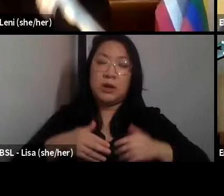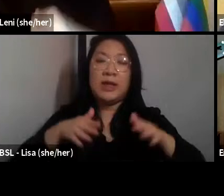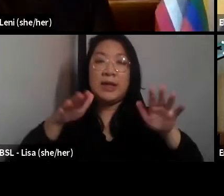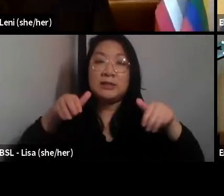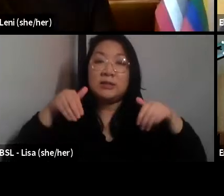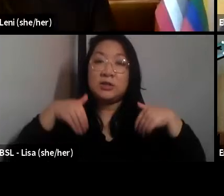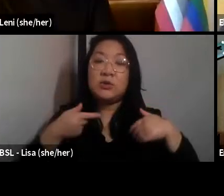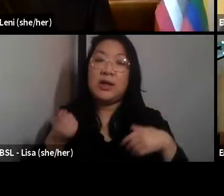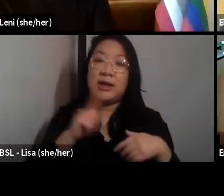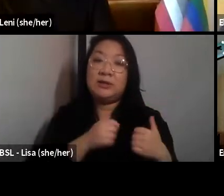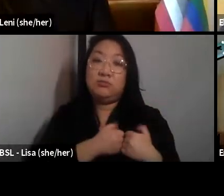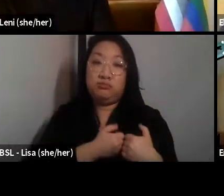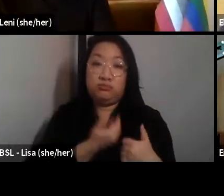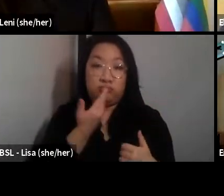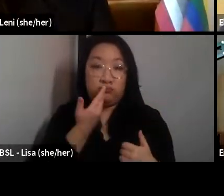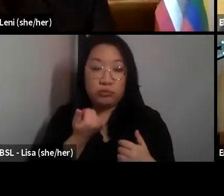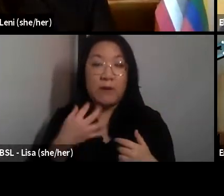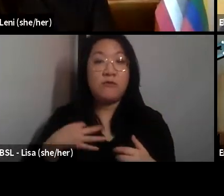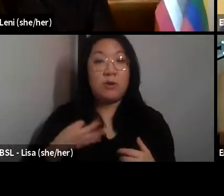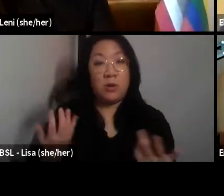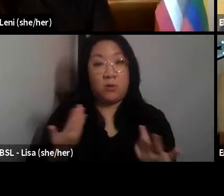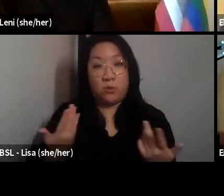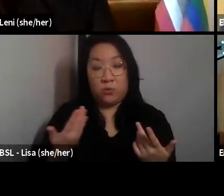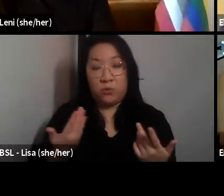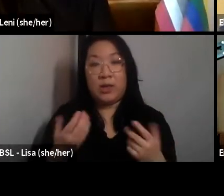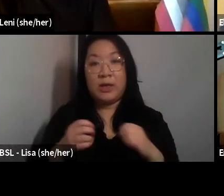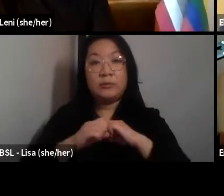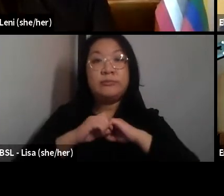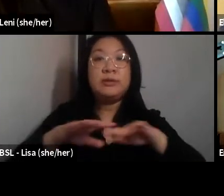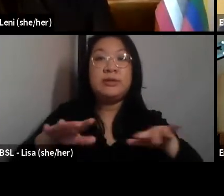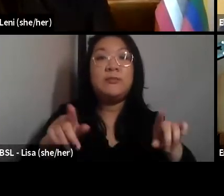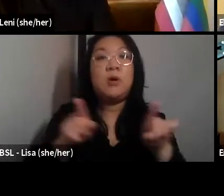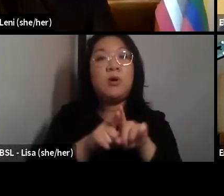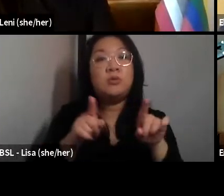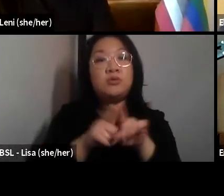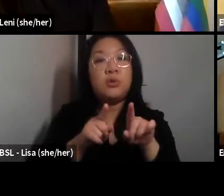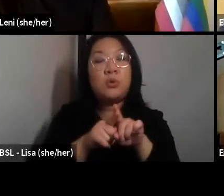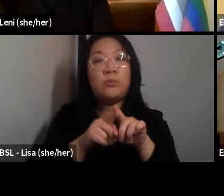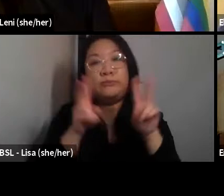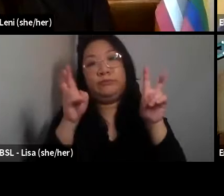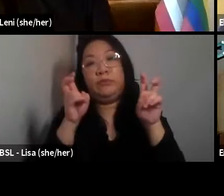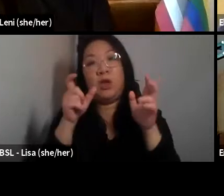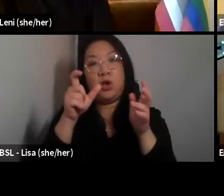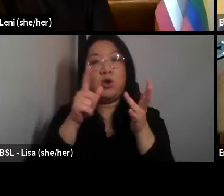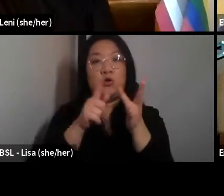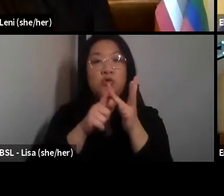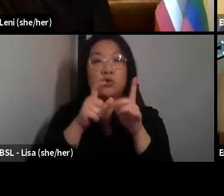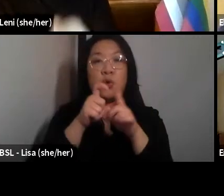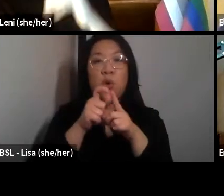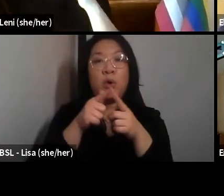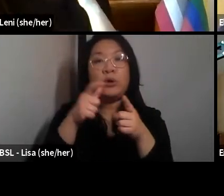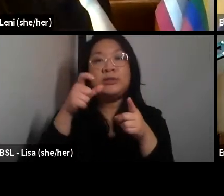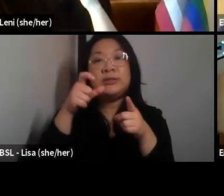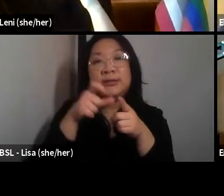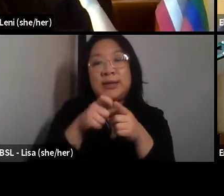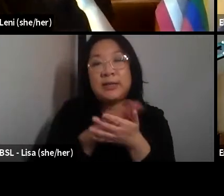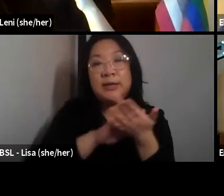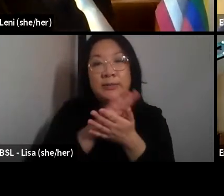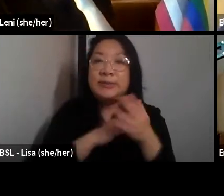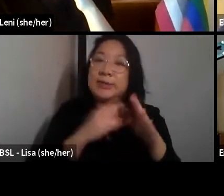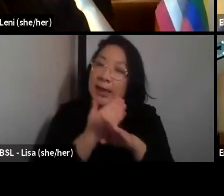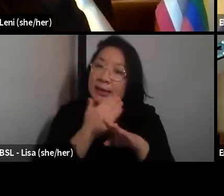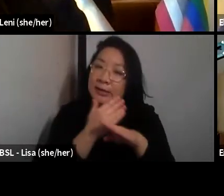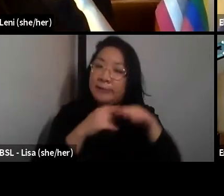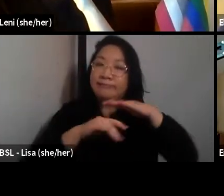asexual and aromantic representations in media, even looking for what I would call coded asexuality rather than like explicitly stated